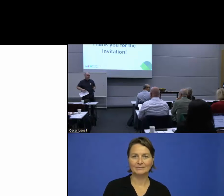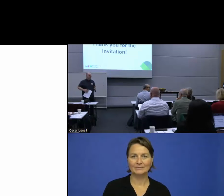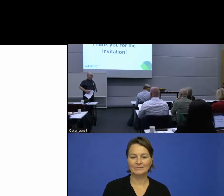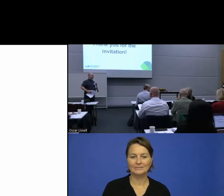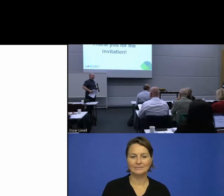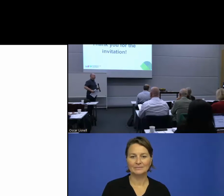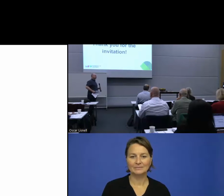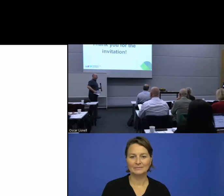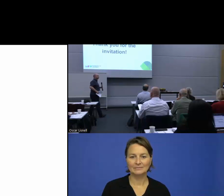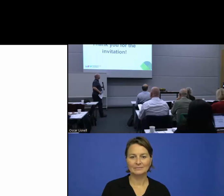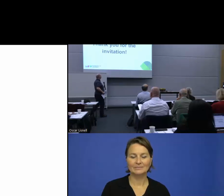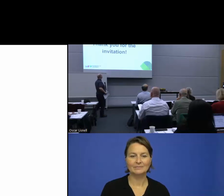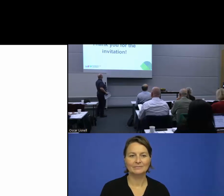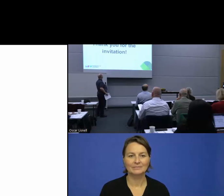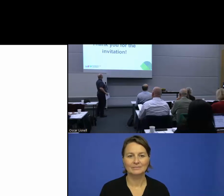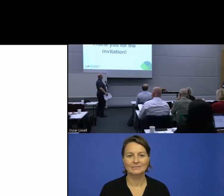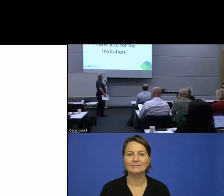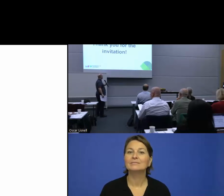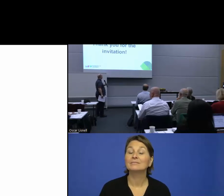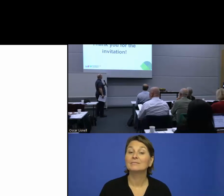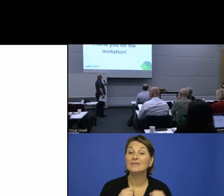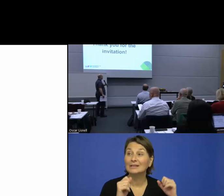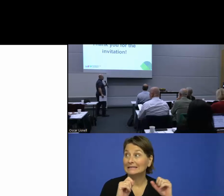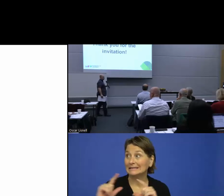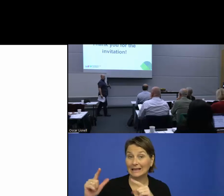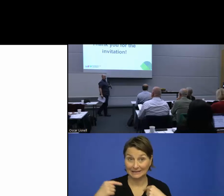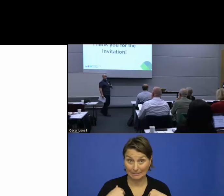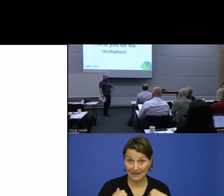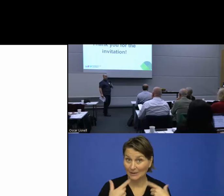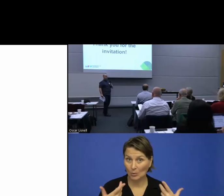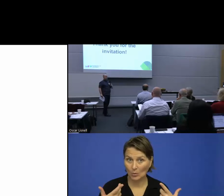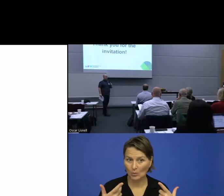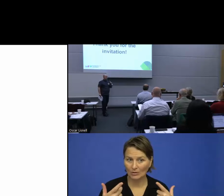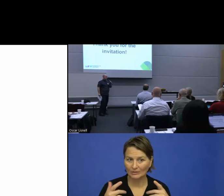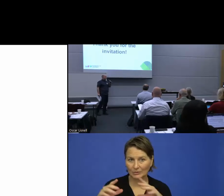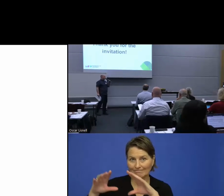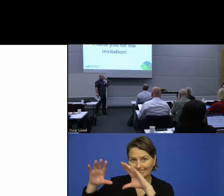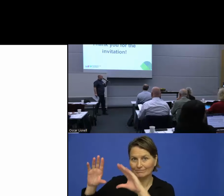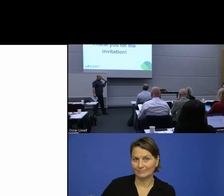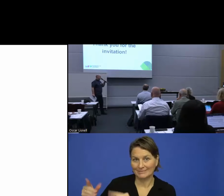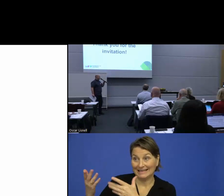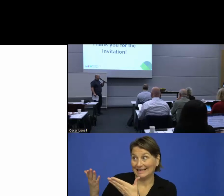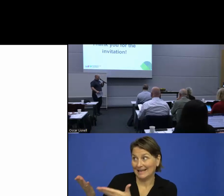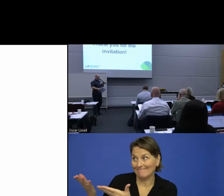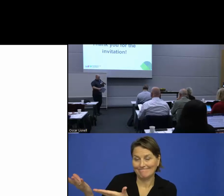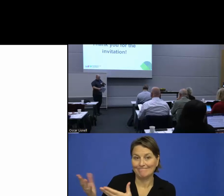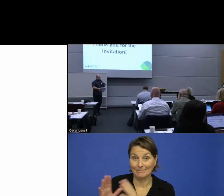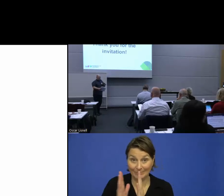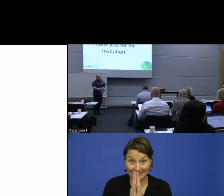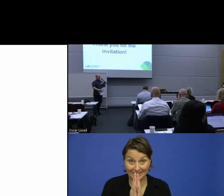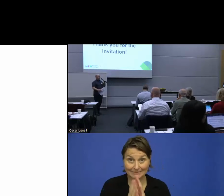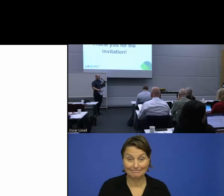Be happy to share my slides from here, but you need to take down the slides that are already there. Excellent. So we